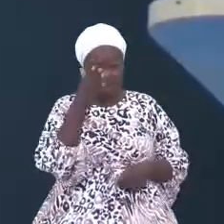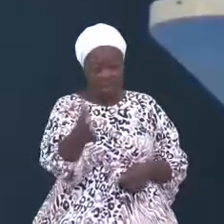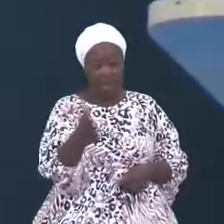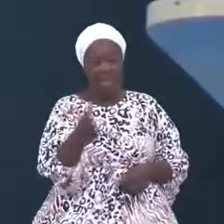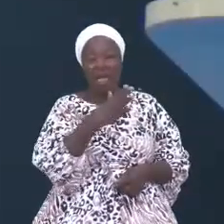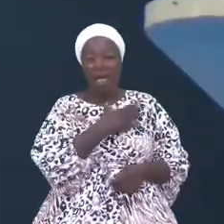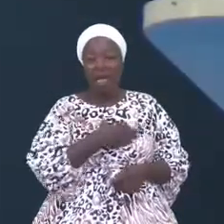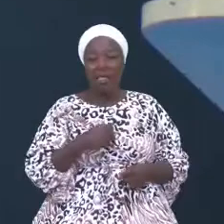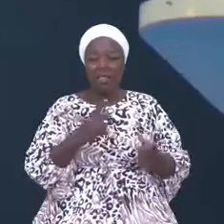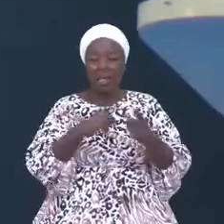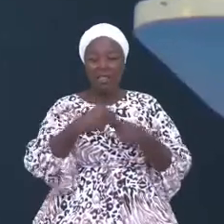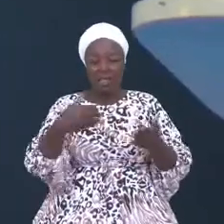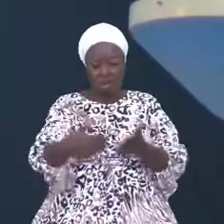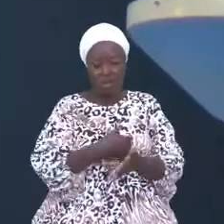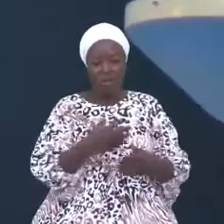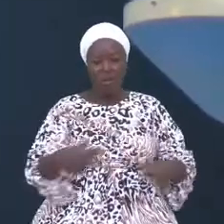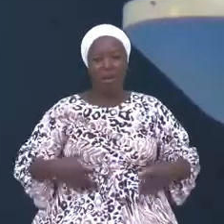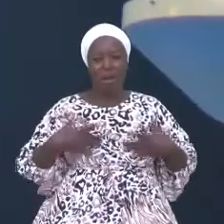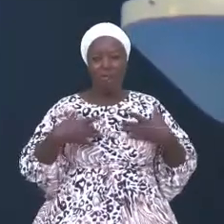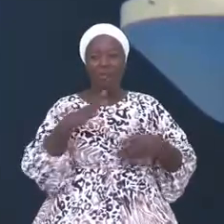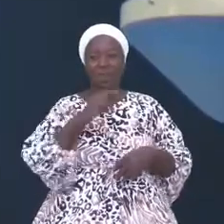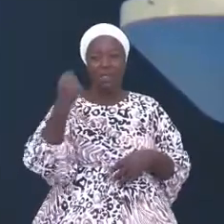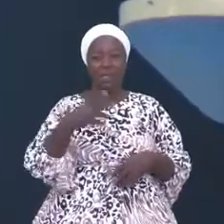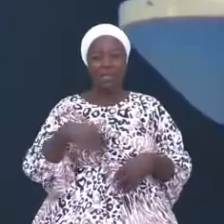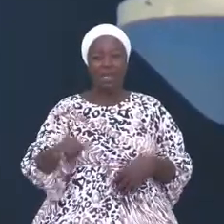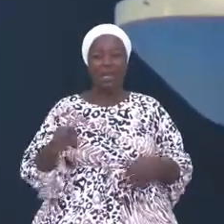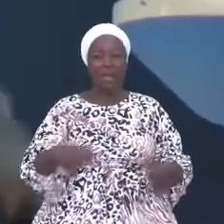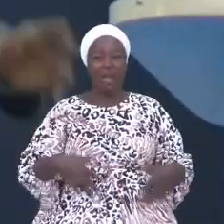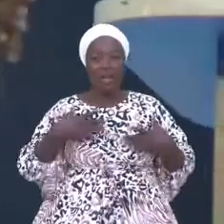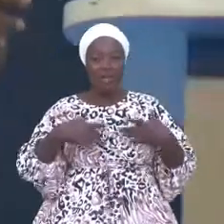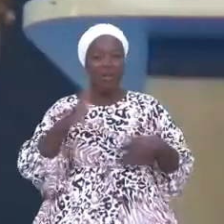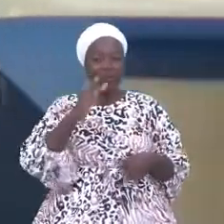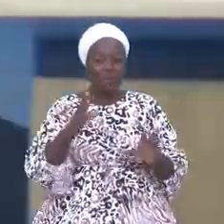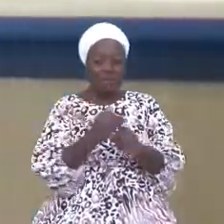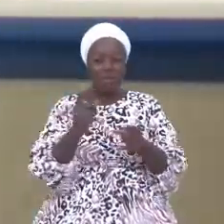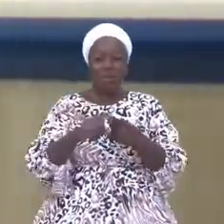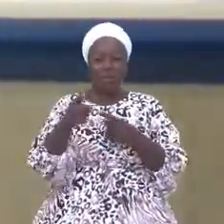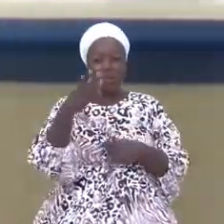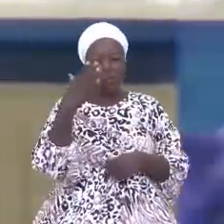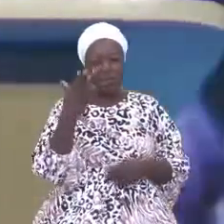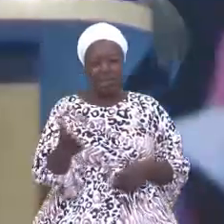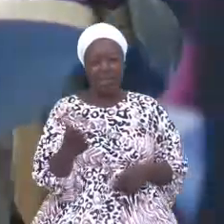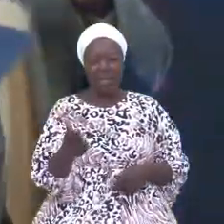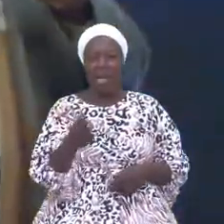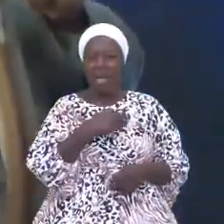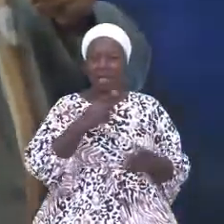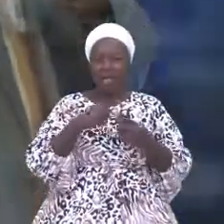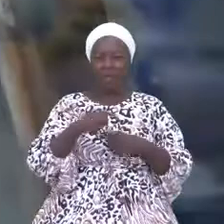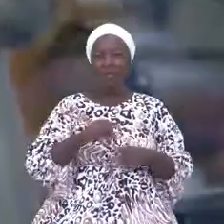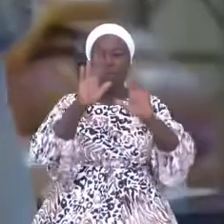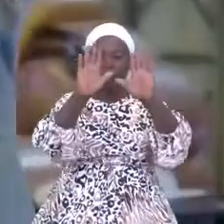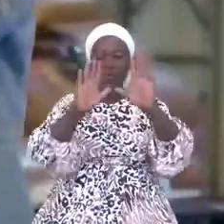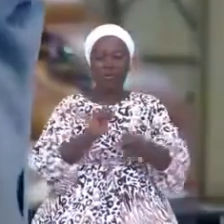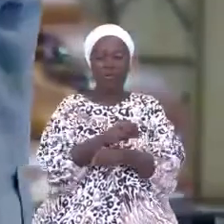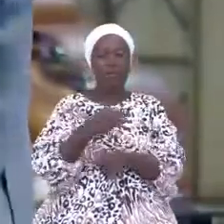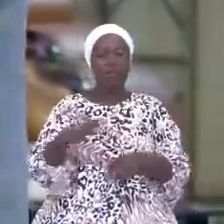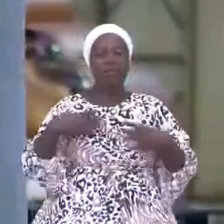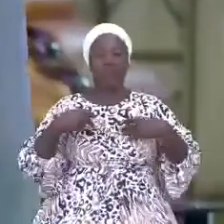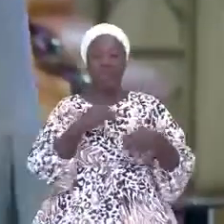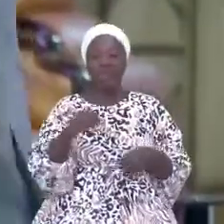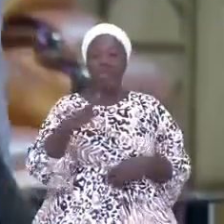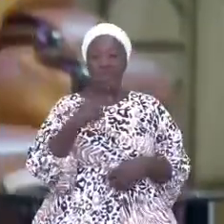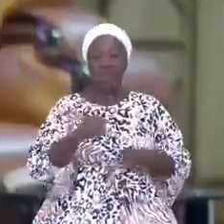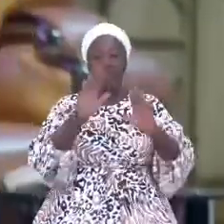And the new life, eternal life, will get to you right there. And your miracle of healing and your miracle